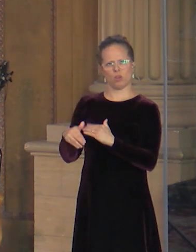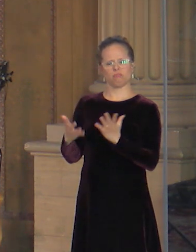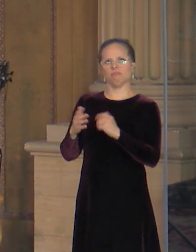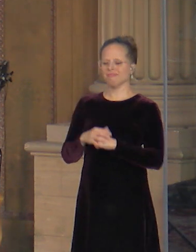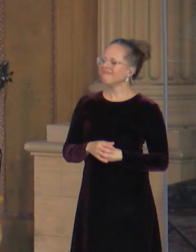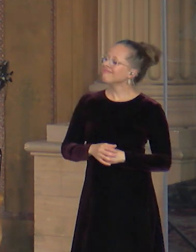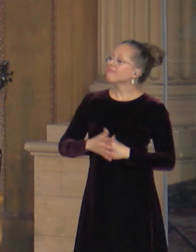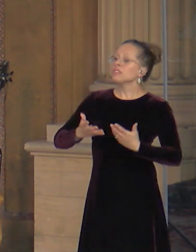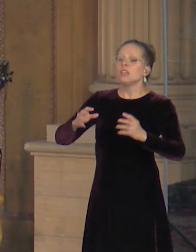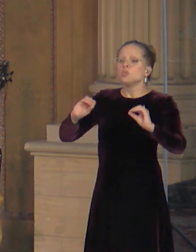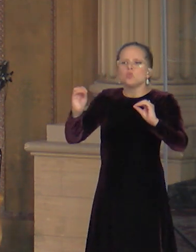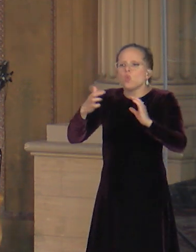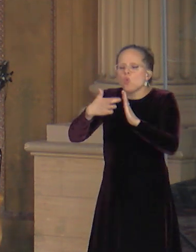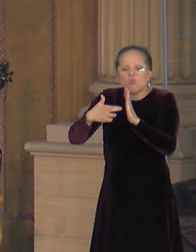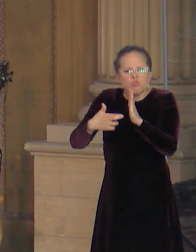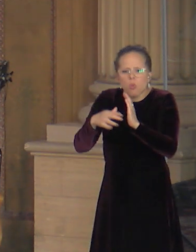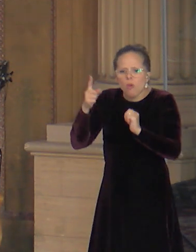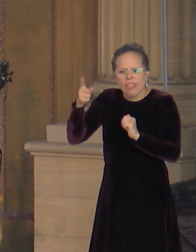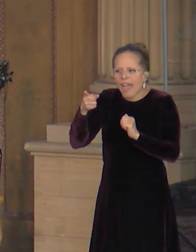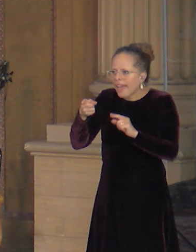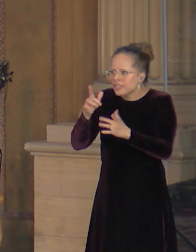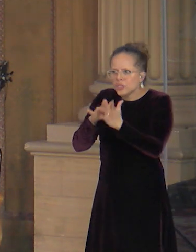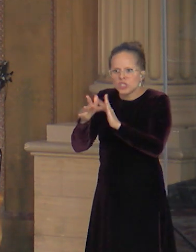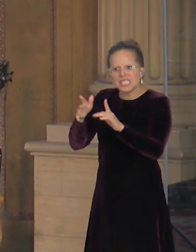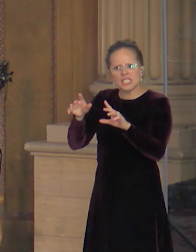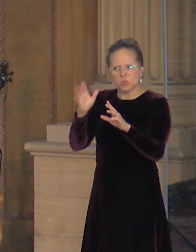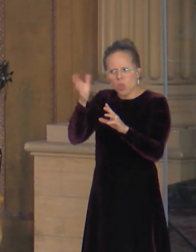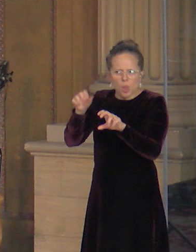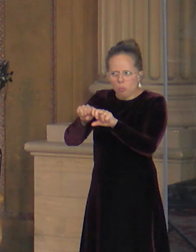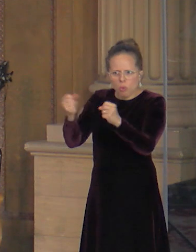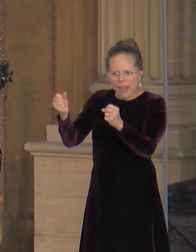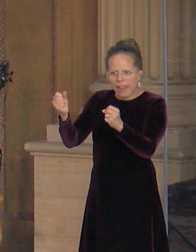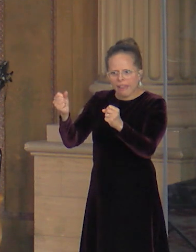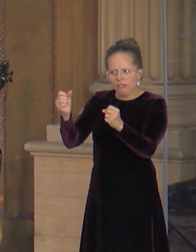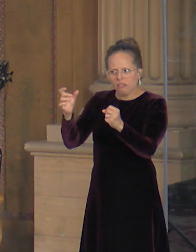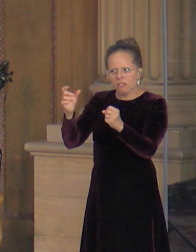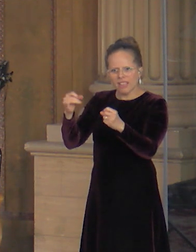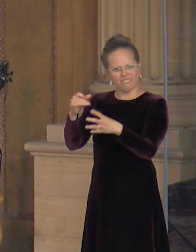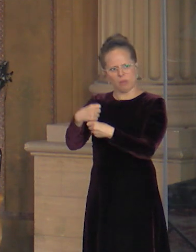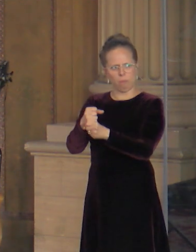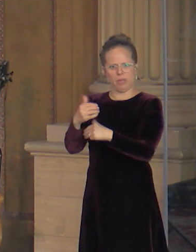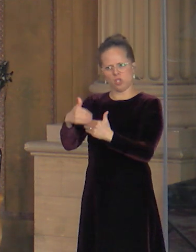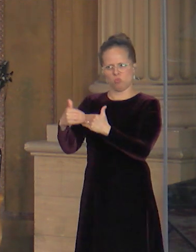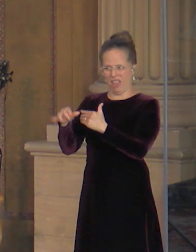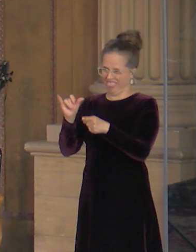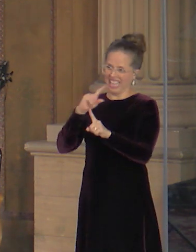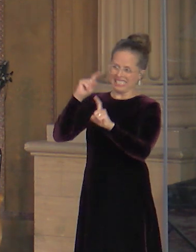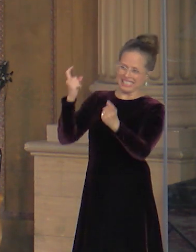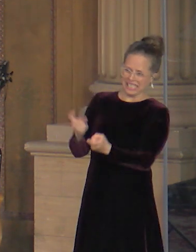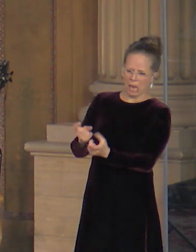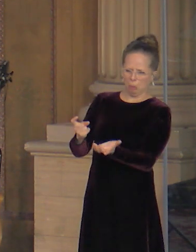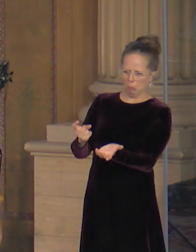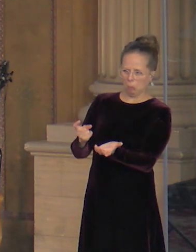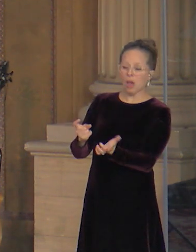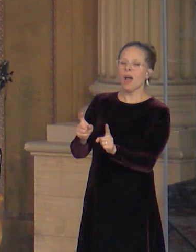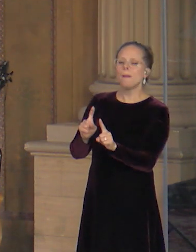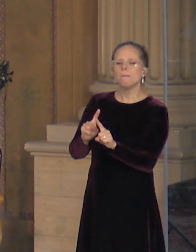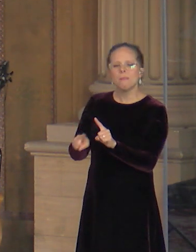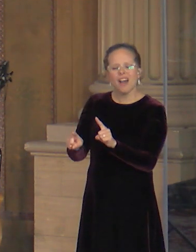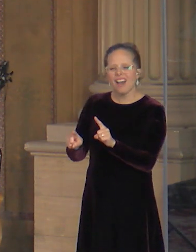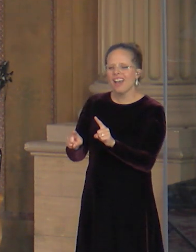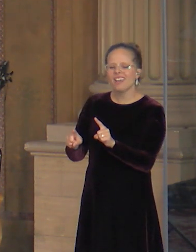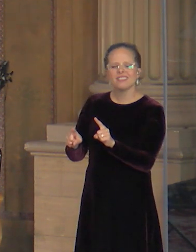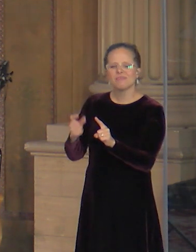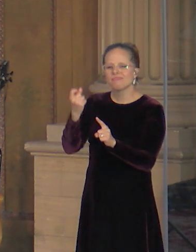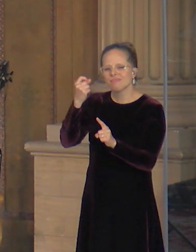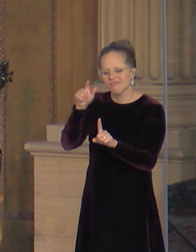no rule that he's breaking it doesn't seem like there's being a there's a sin at stake here but there's a bigger prince principle that if at